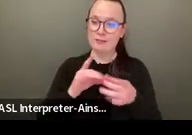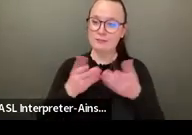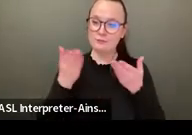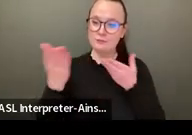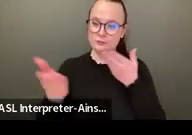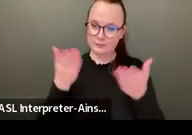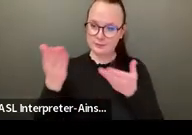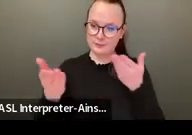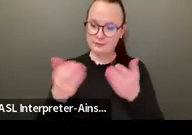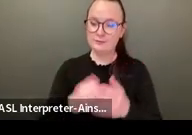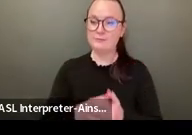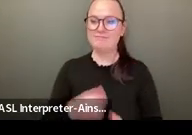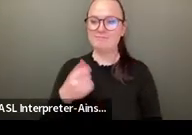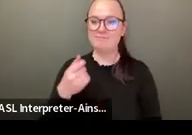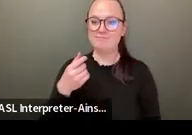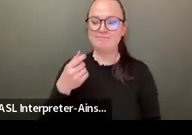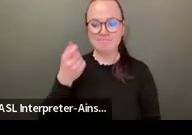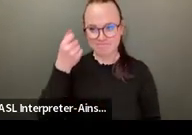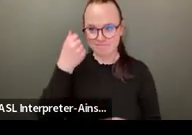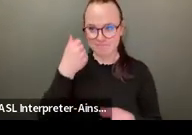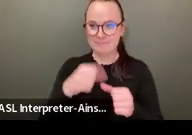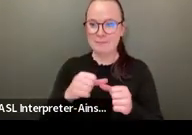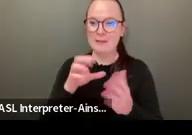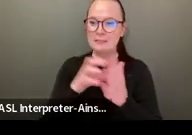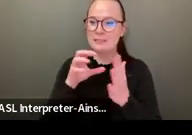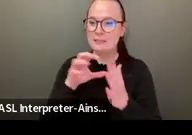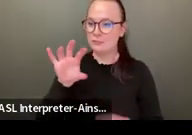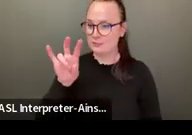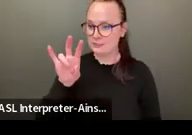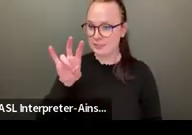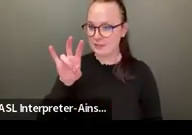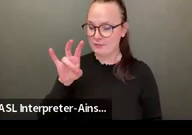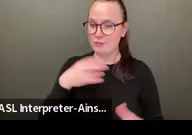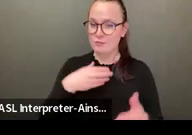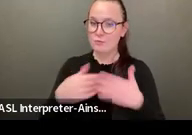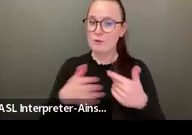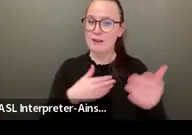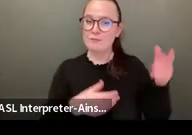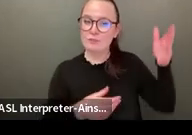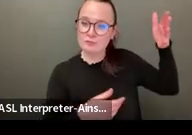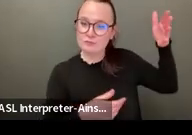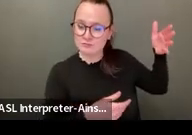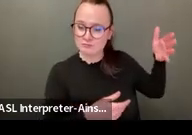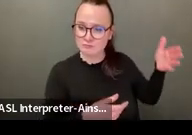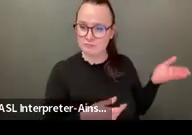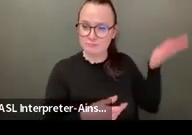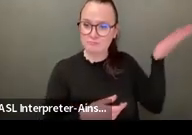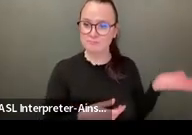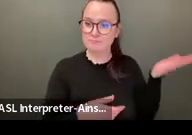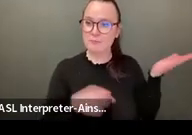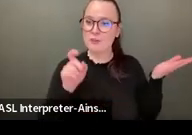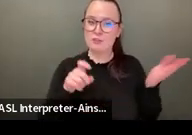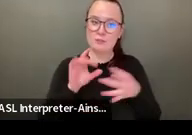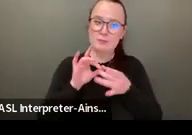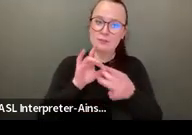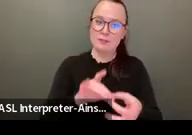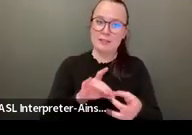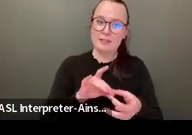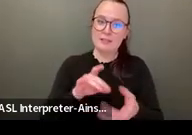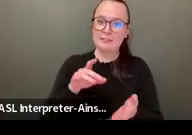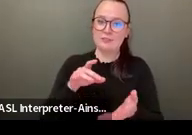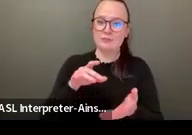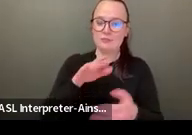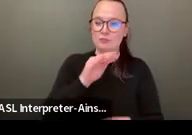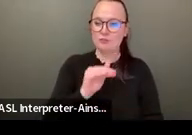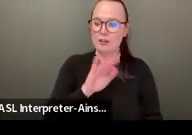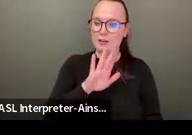in mind that in section 7, whatever is here should really be about what the child needs